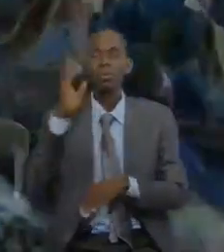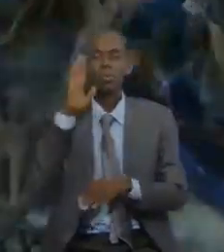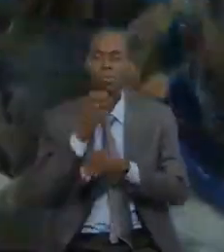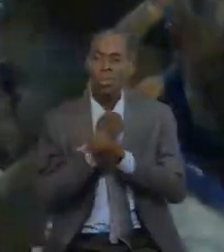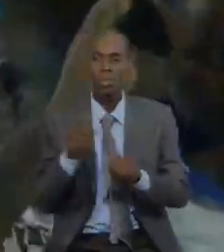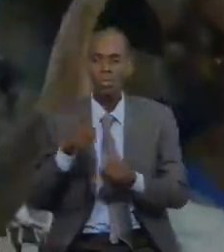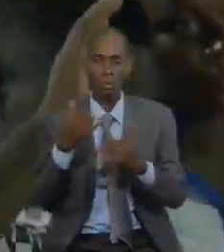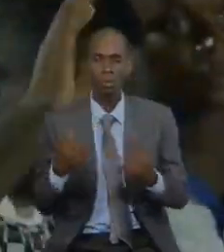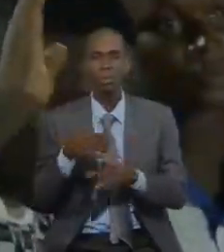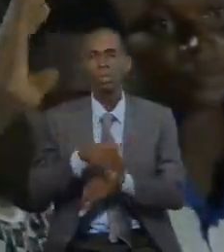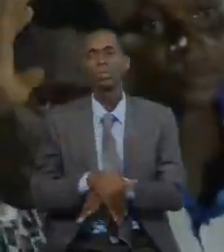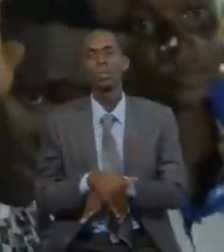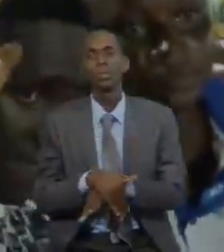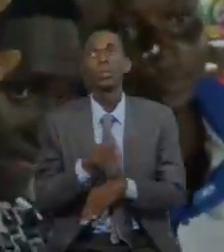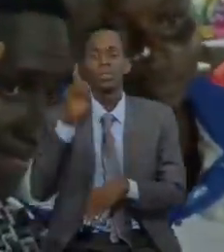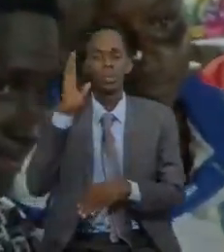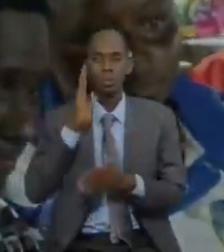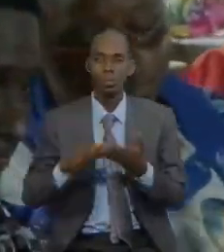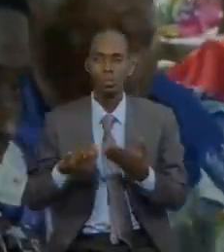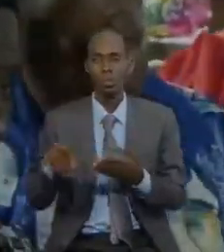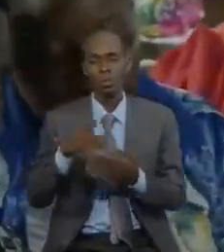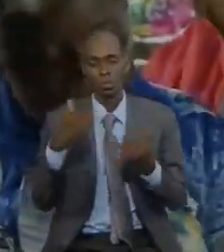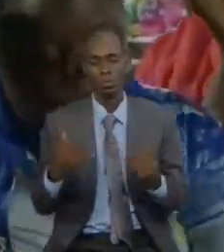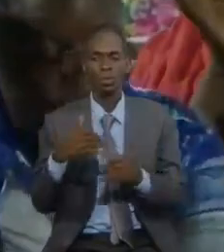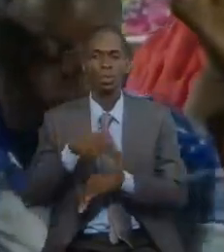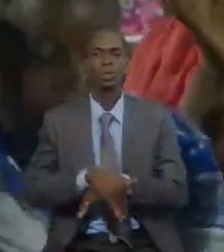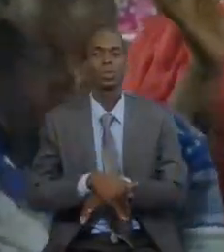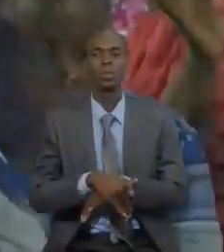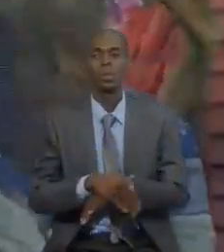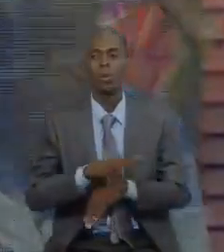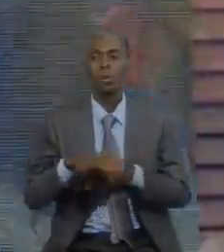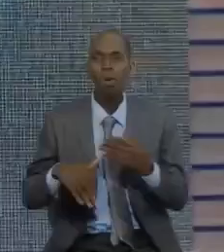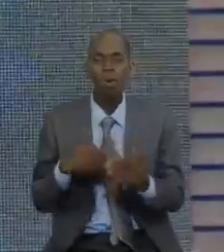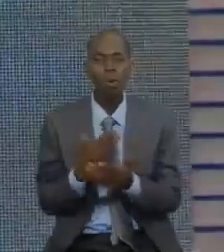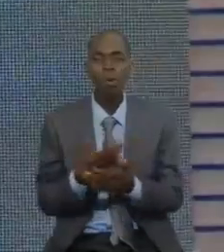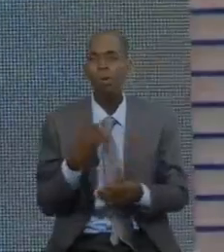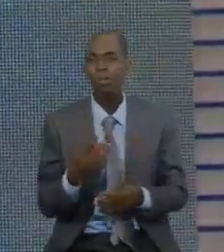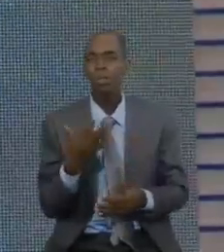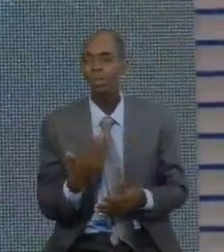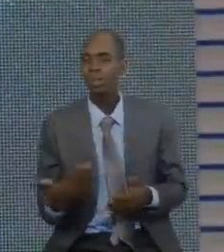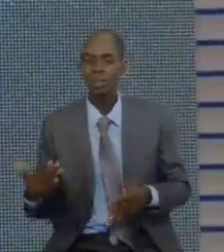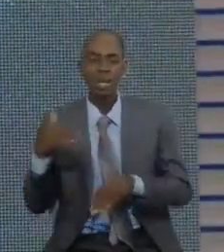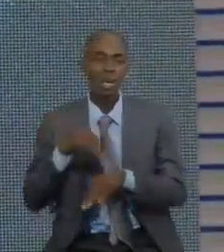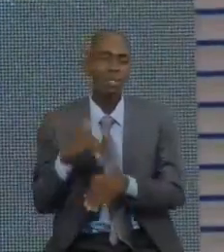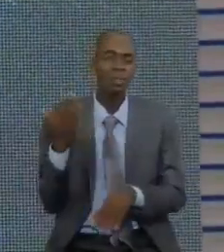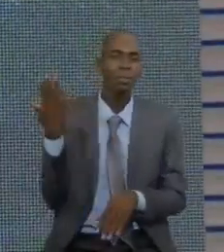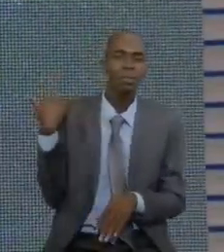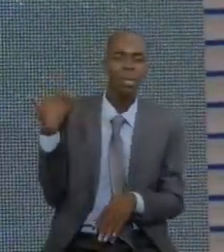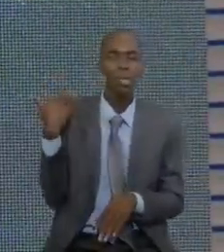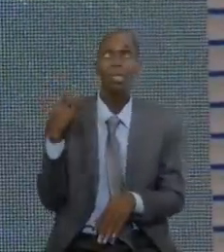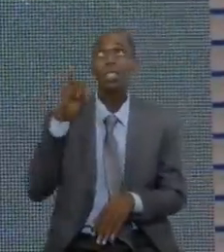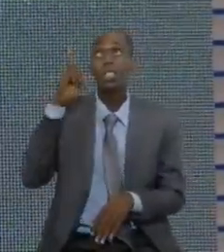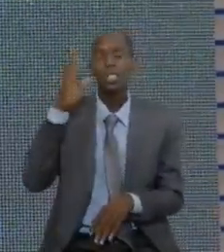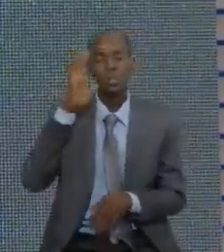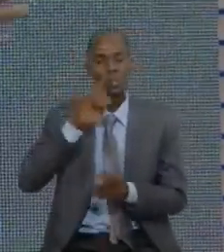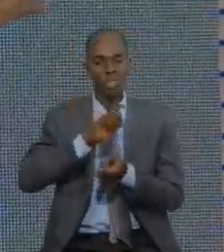tonight. He will forgive you tonight. All those things at that time, he will